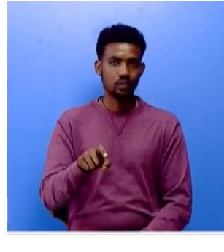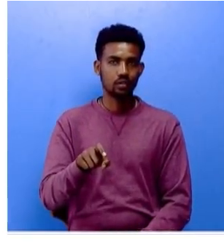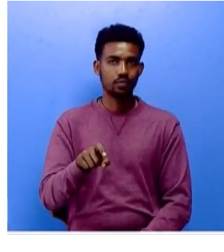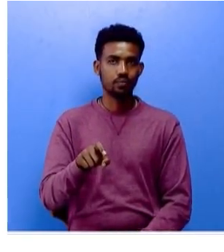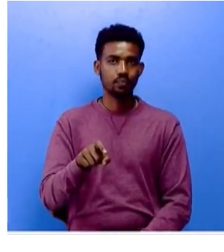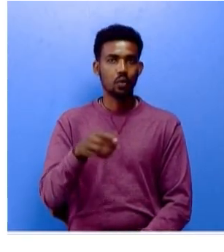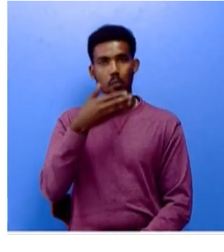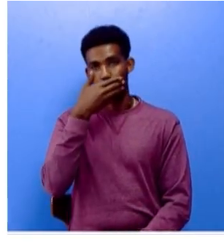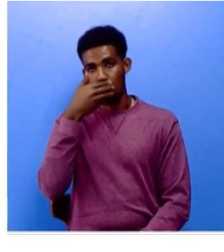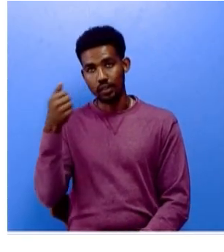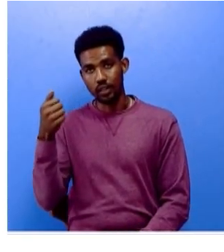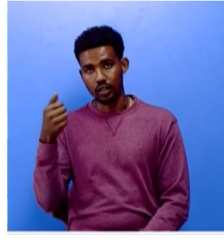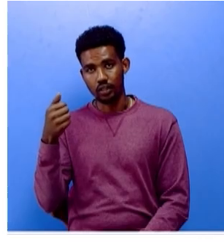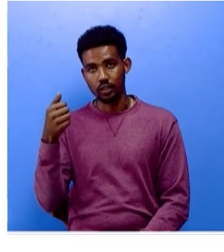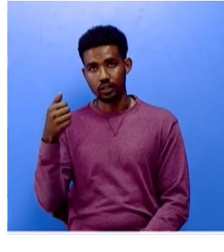better,